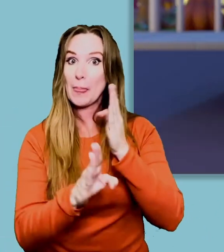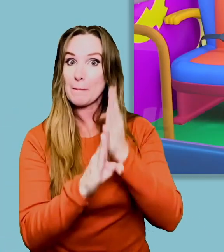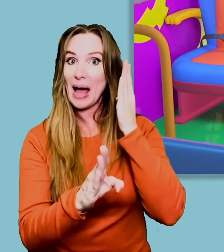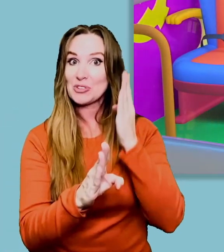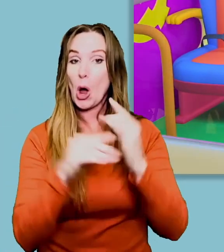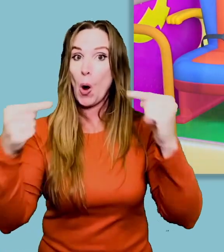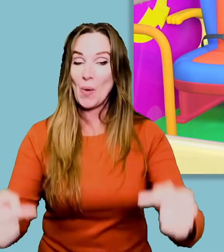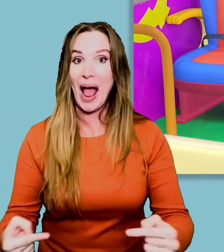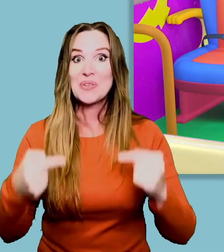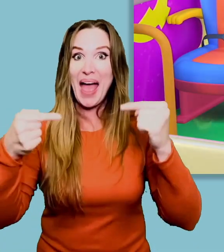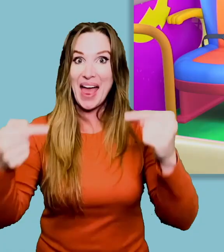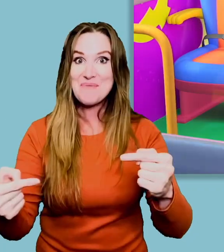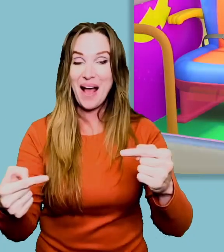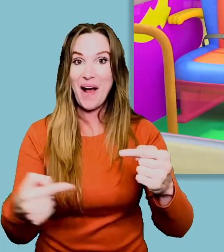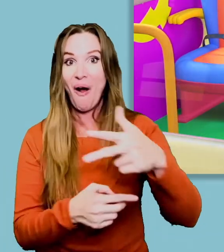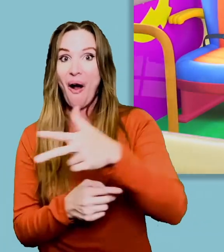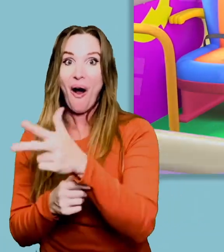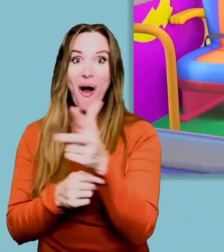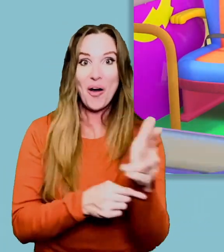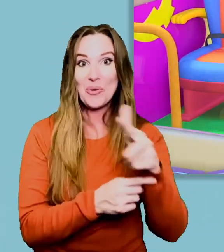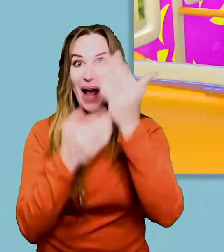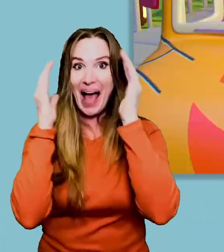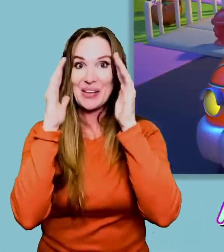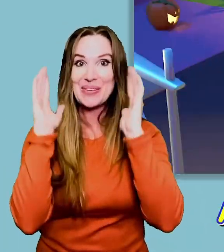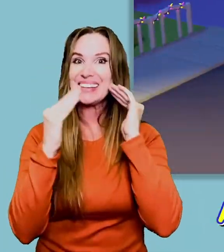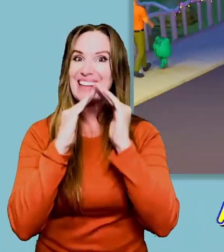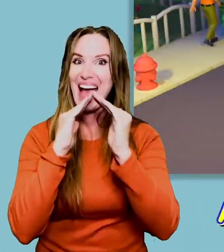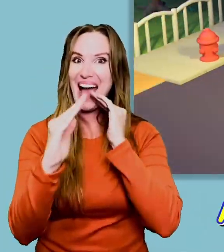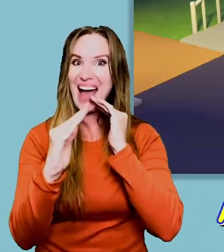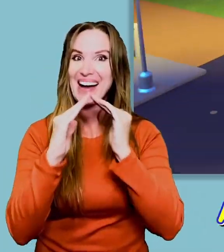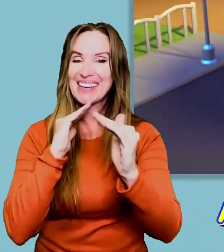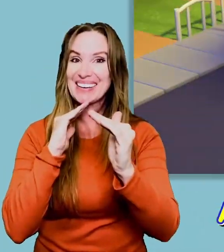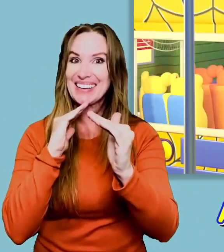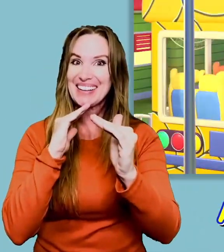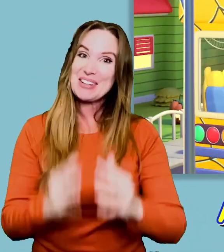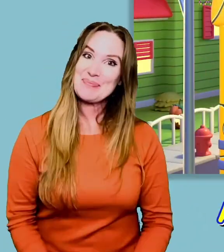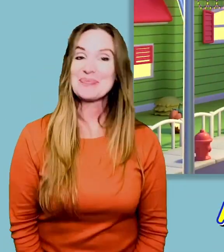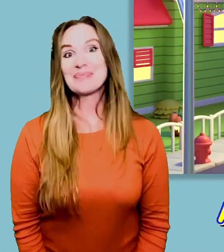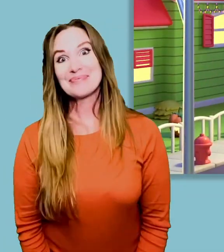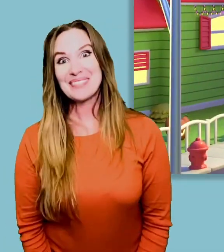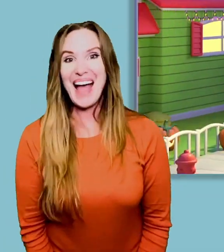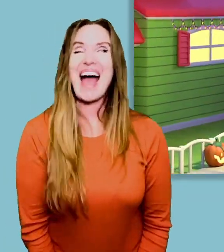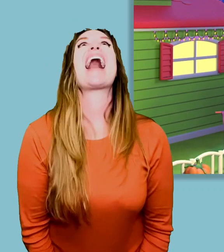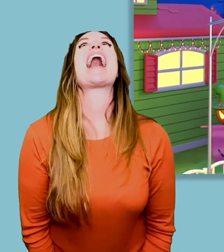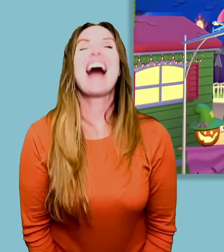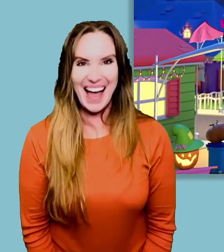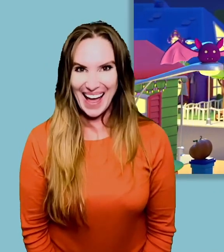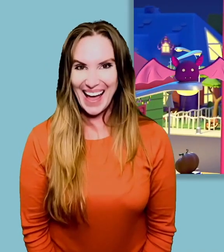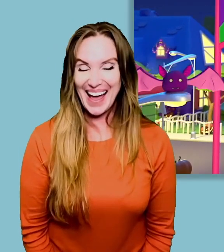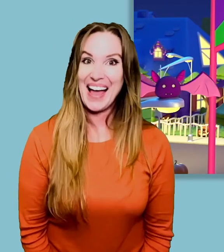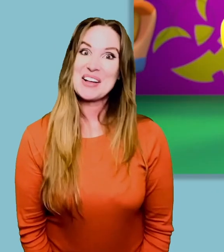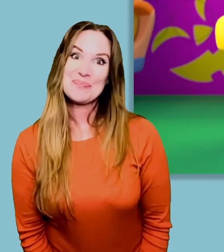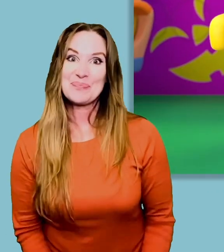round and round. The wheels on the bus go round and round, all through Halloween Town.